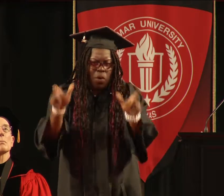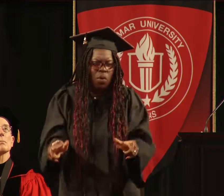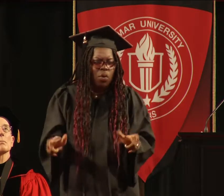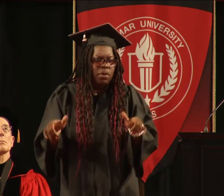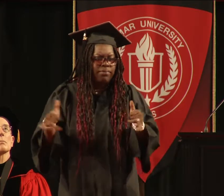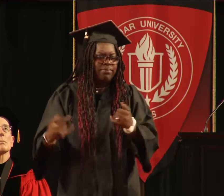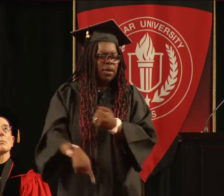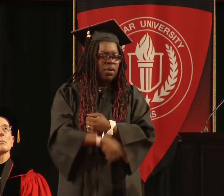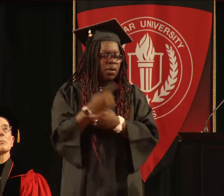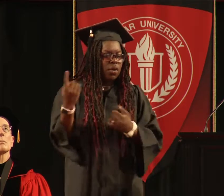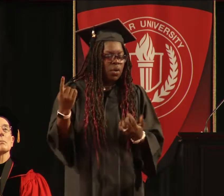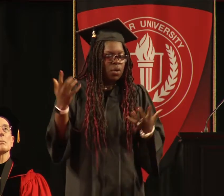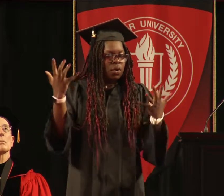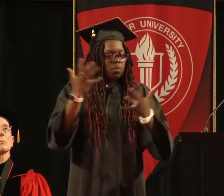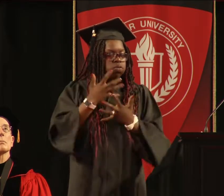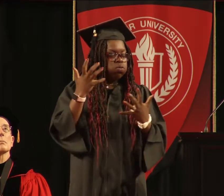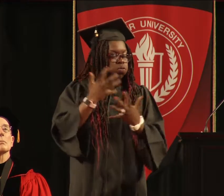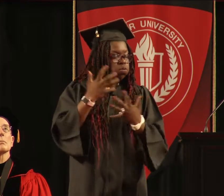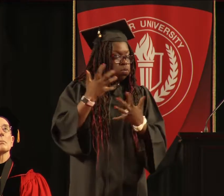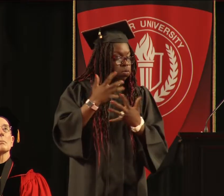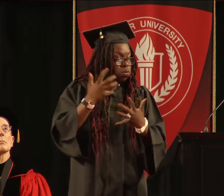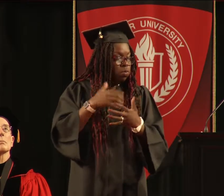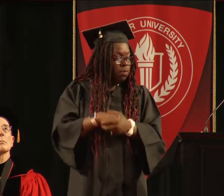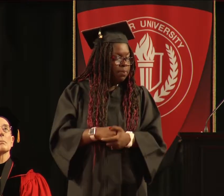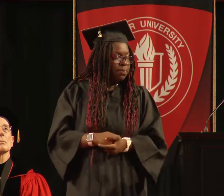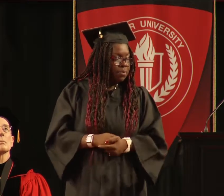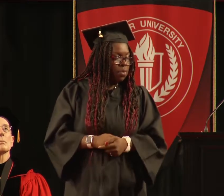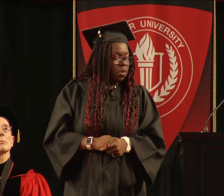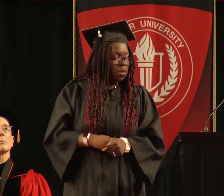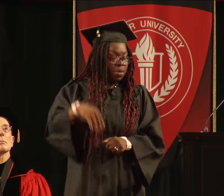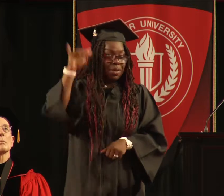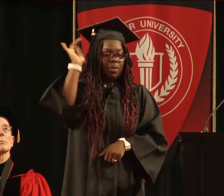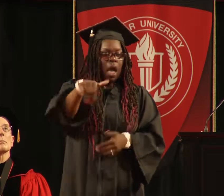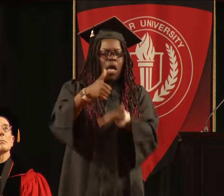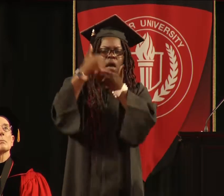It was hard to believe that I was the same person.